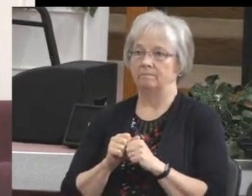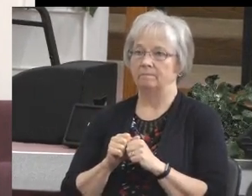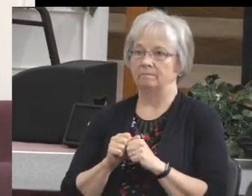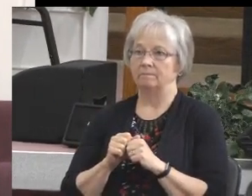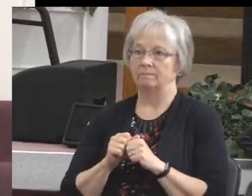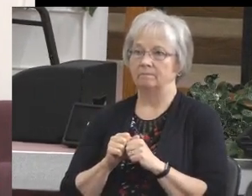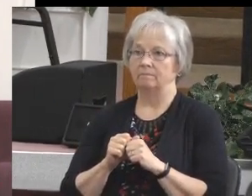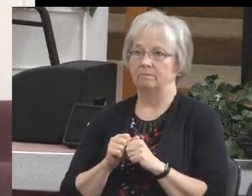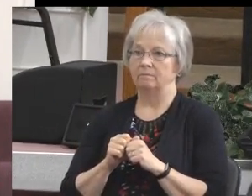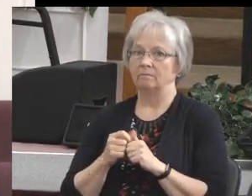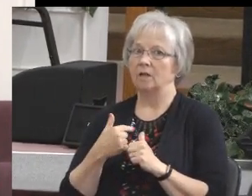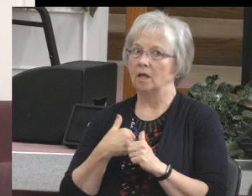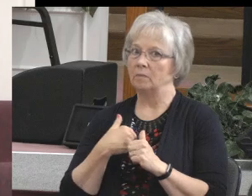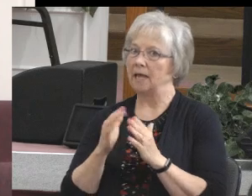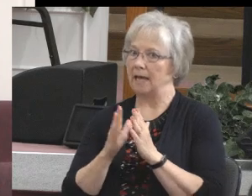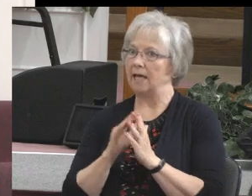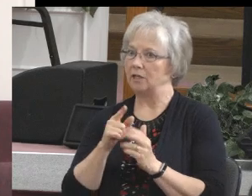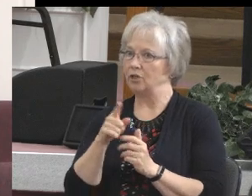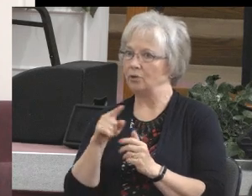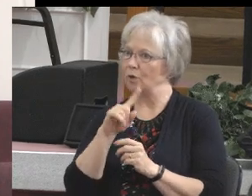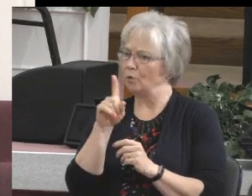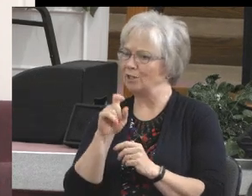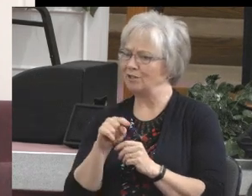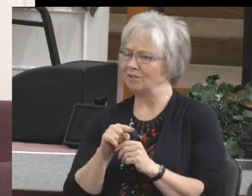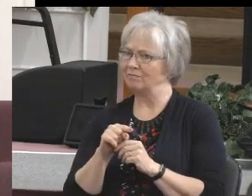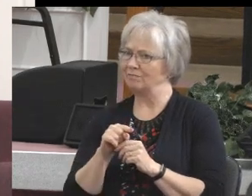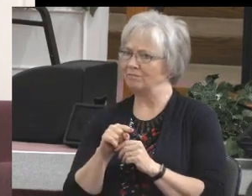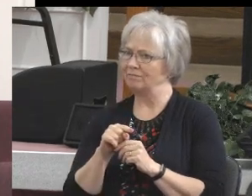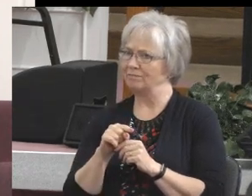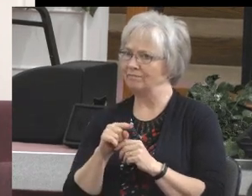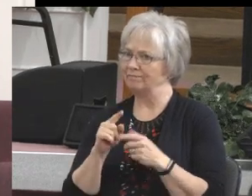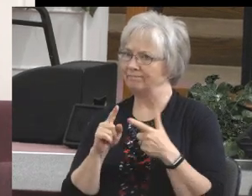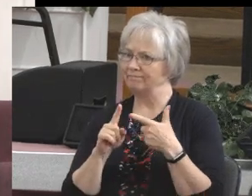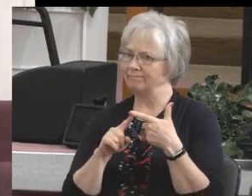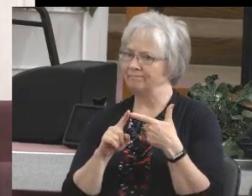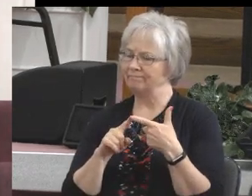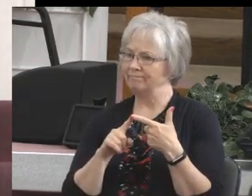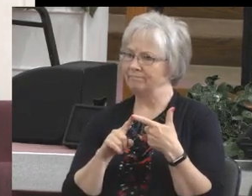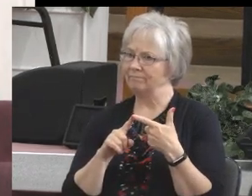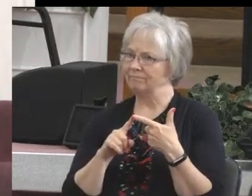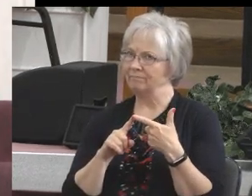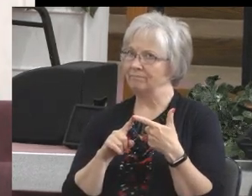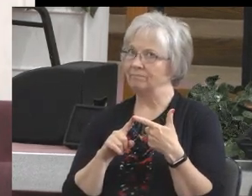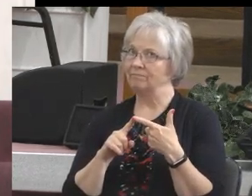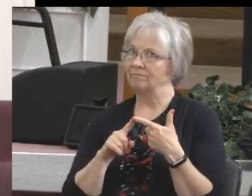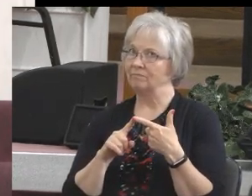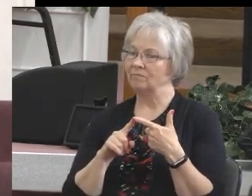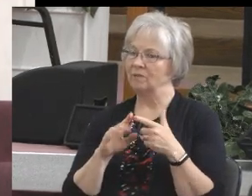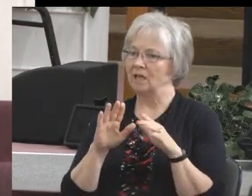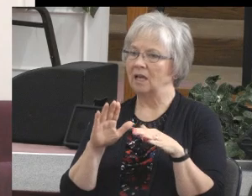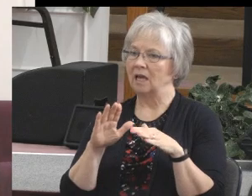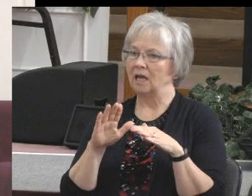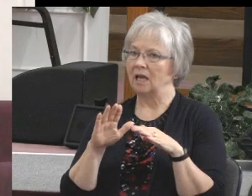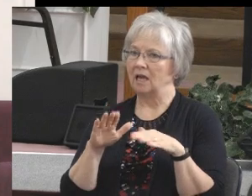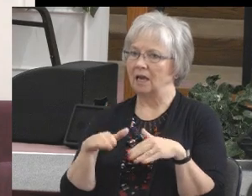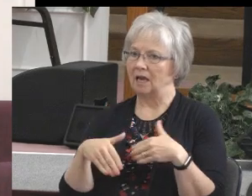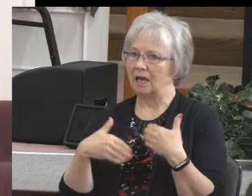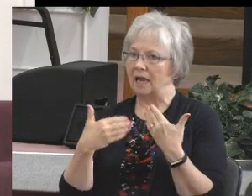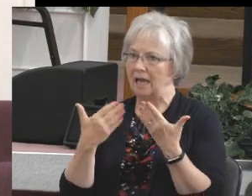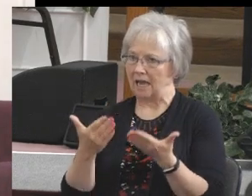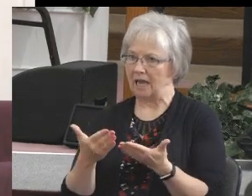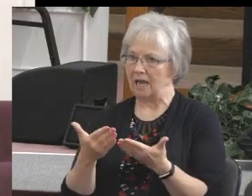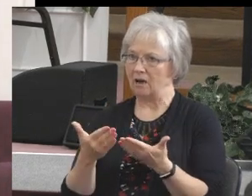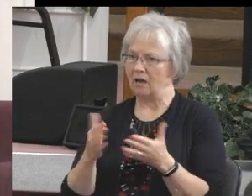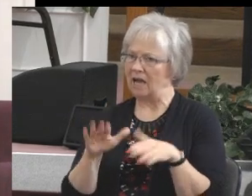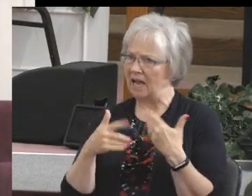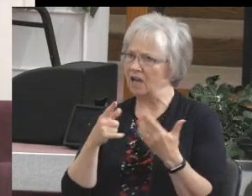So let me ask you that question. It's the second part that comes out of this verse that I think you need to consider. How do you identify yourselves? How do we